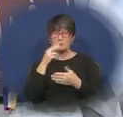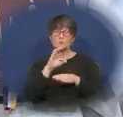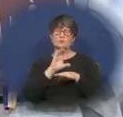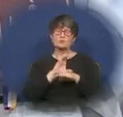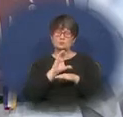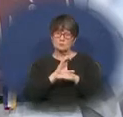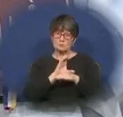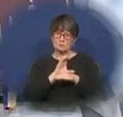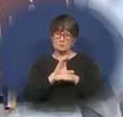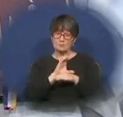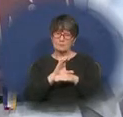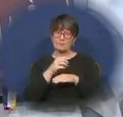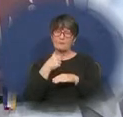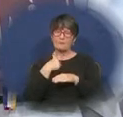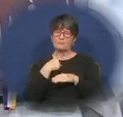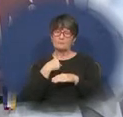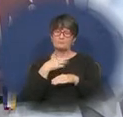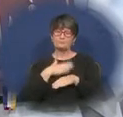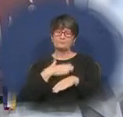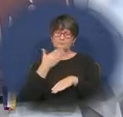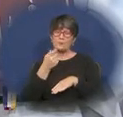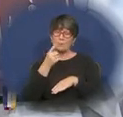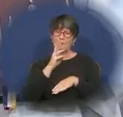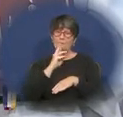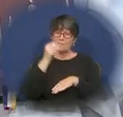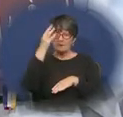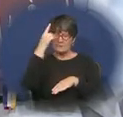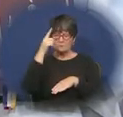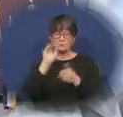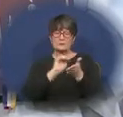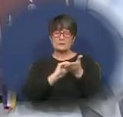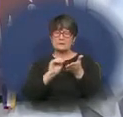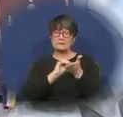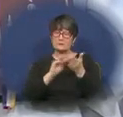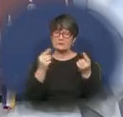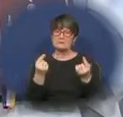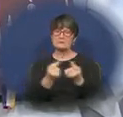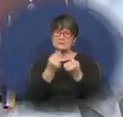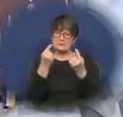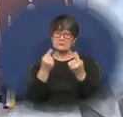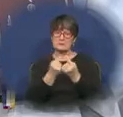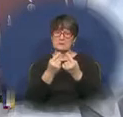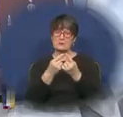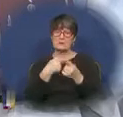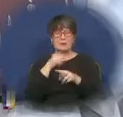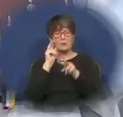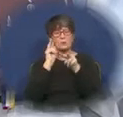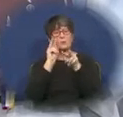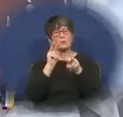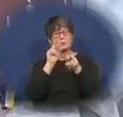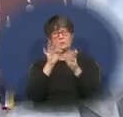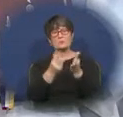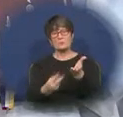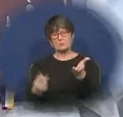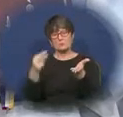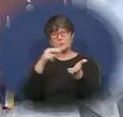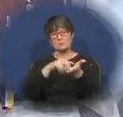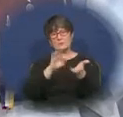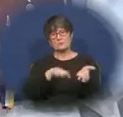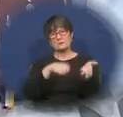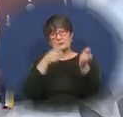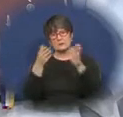Apostolic Church. I confess one baptism for the forgiveness of sins, and I look forward to the resurrection of the